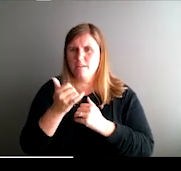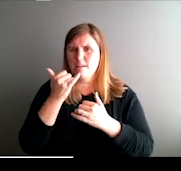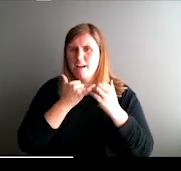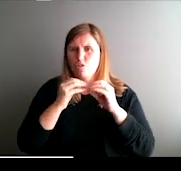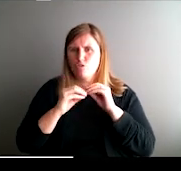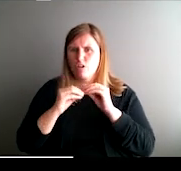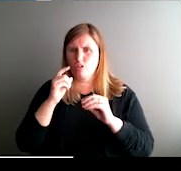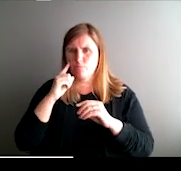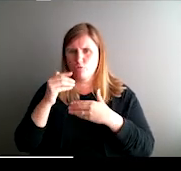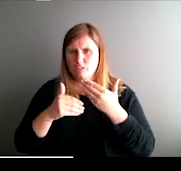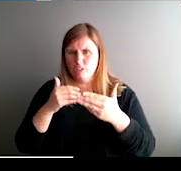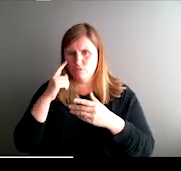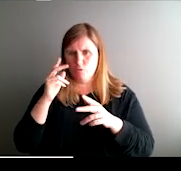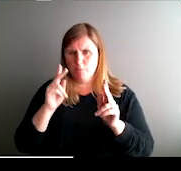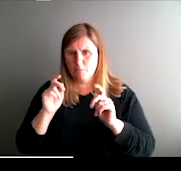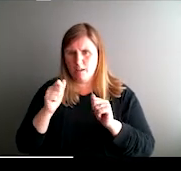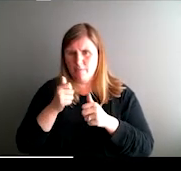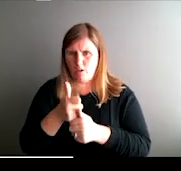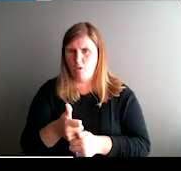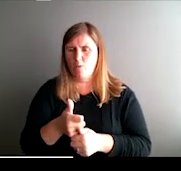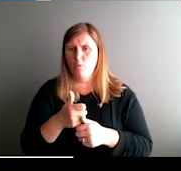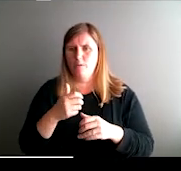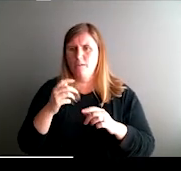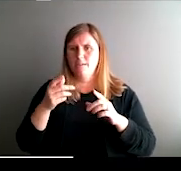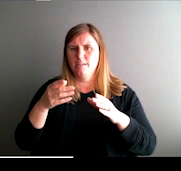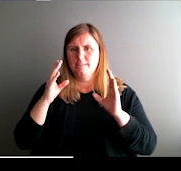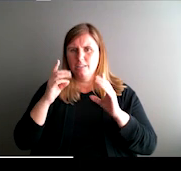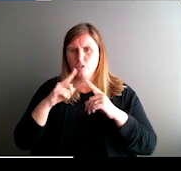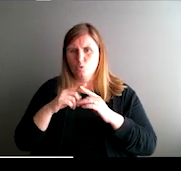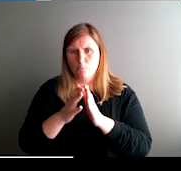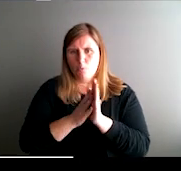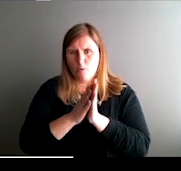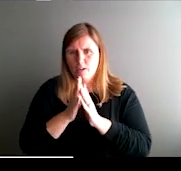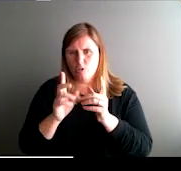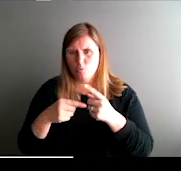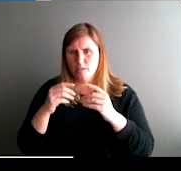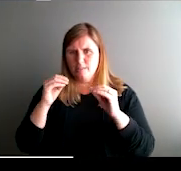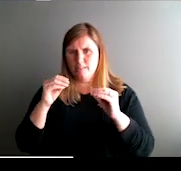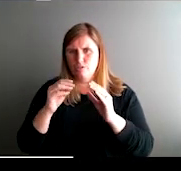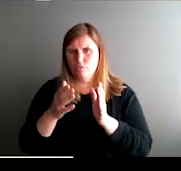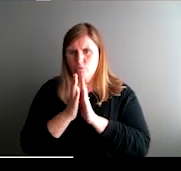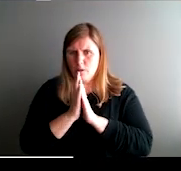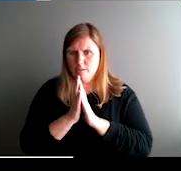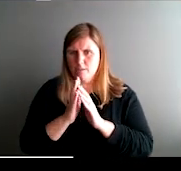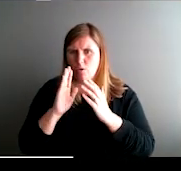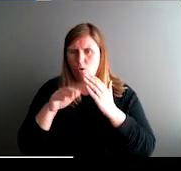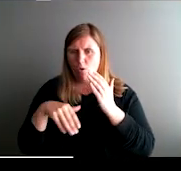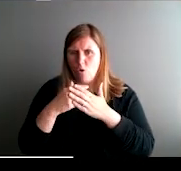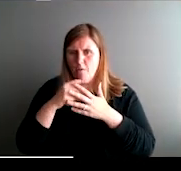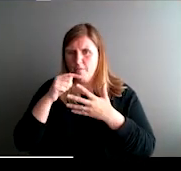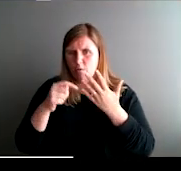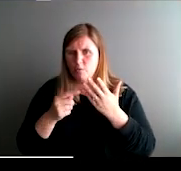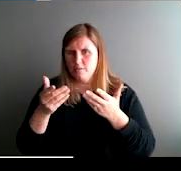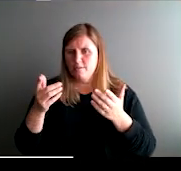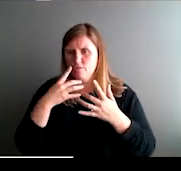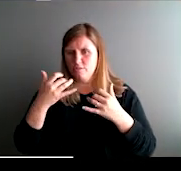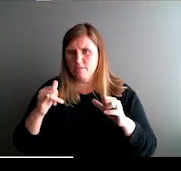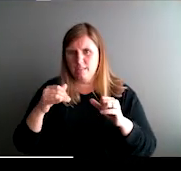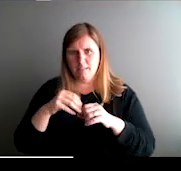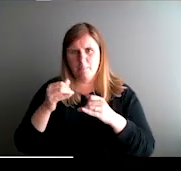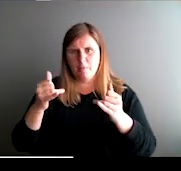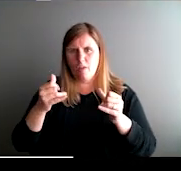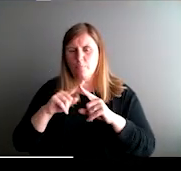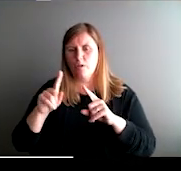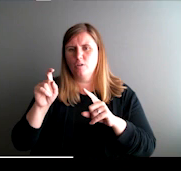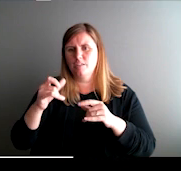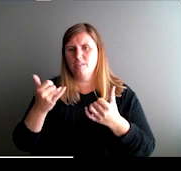correction procedures that people can follow, attending to motivation when teaching requesting. All of those things are still in play. You just